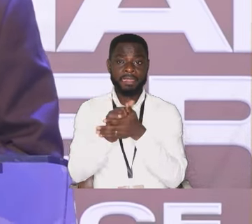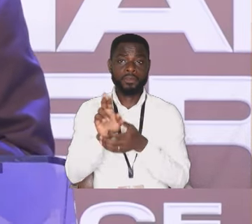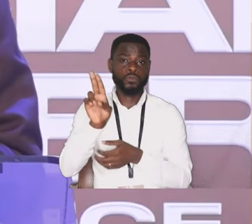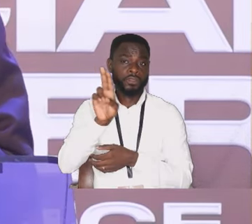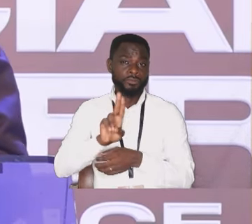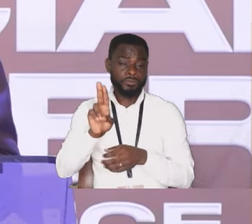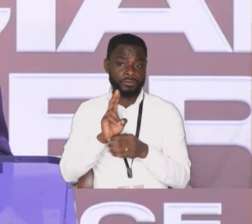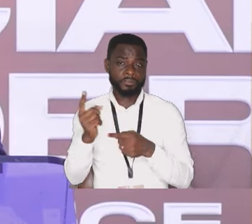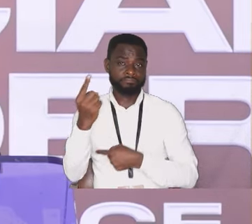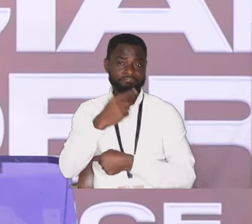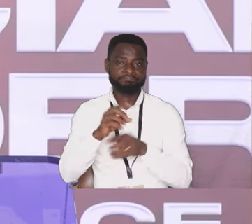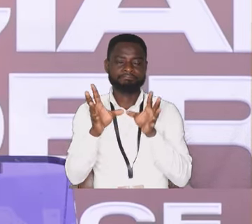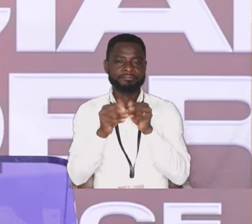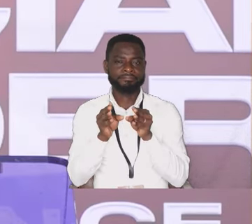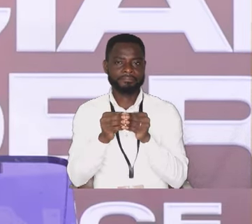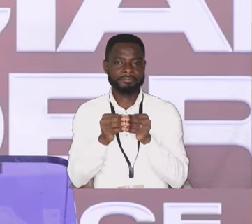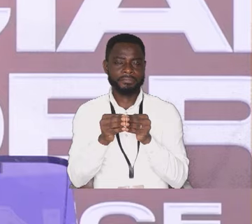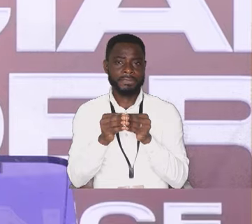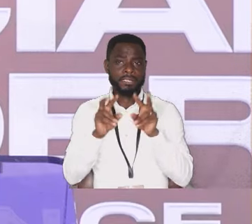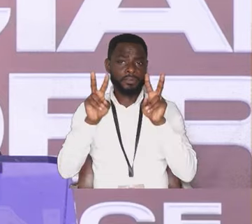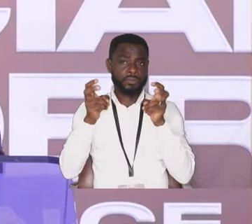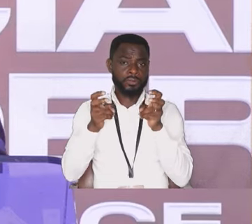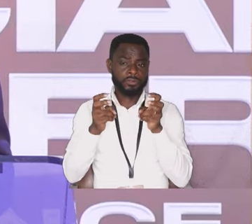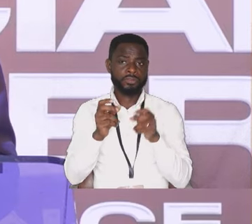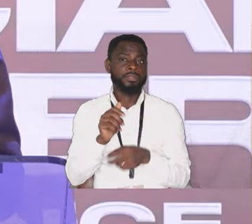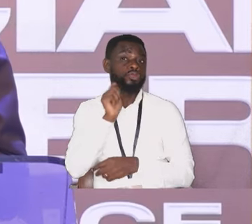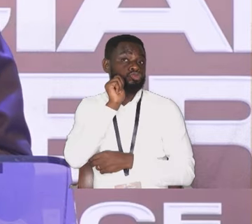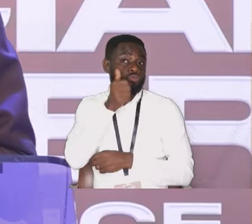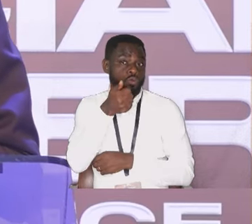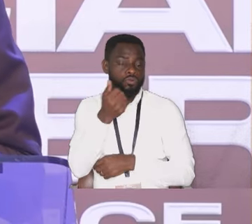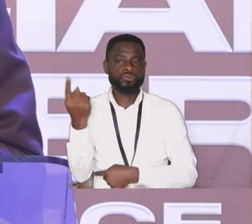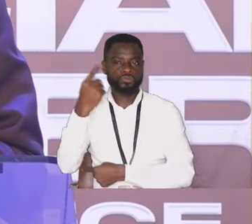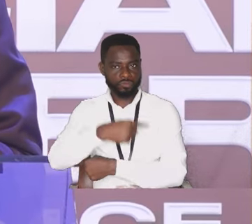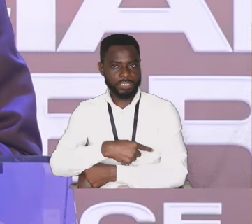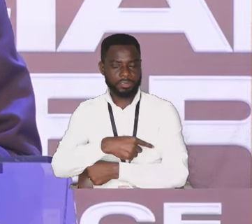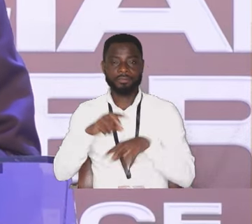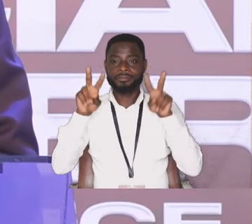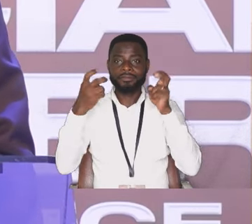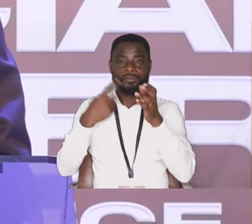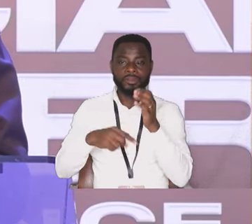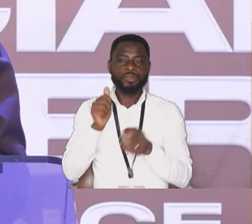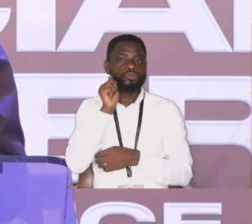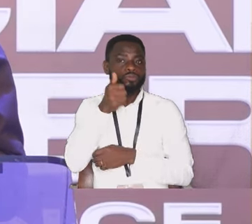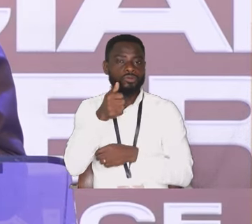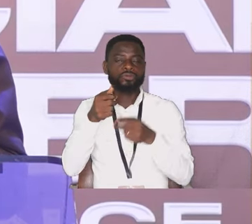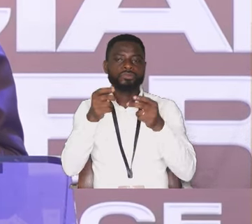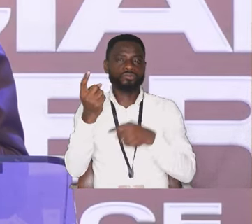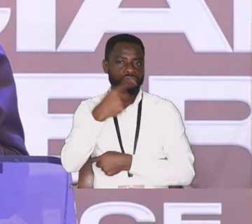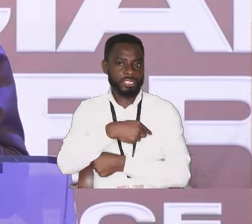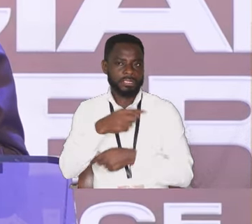this conference, that is tomorrow, today, the place of young